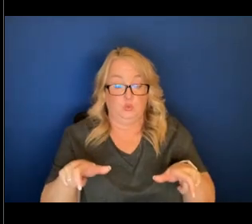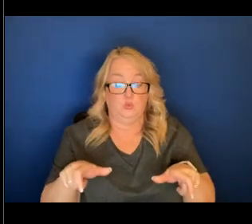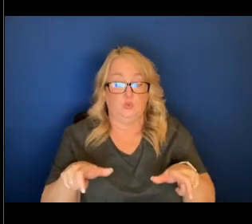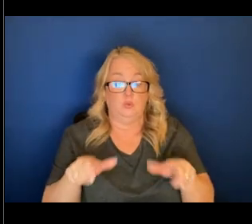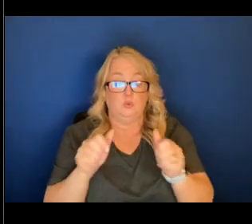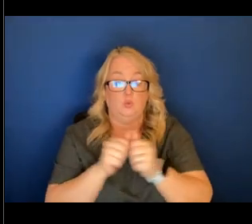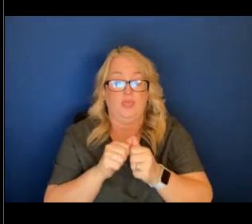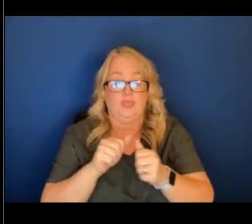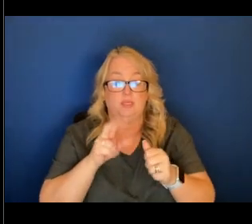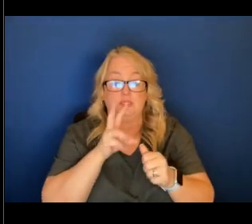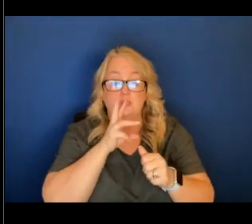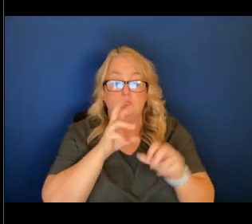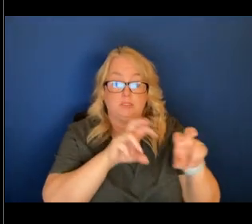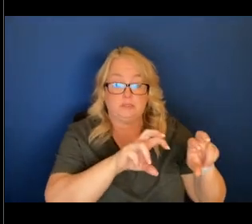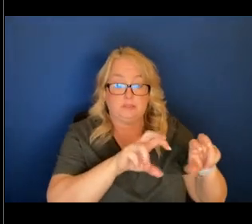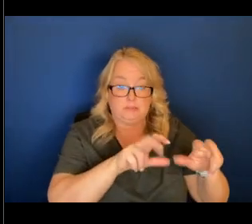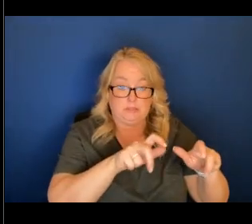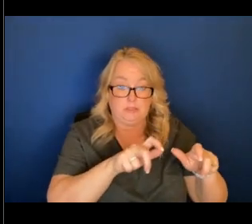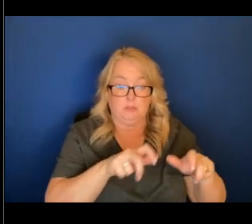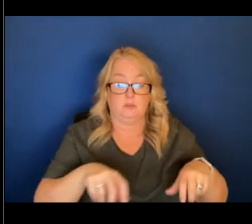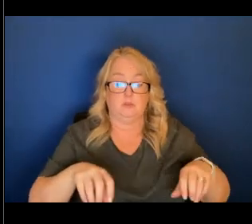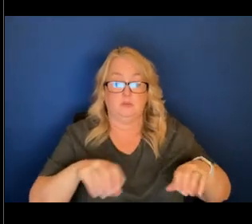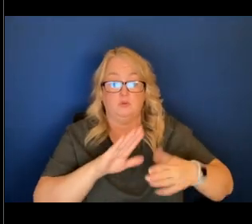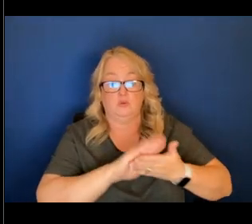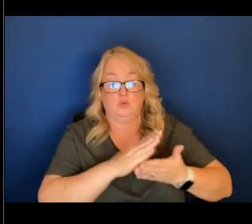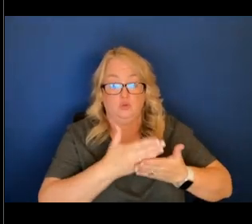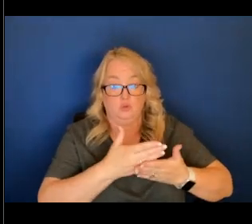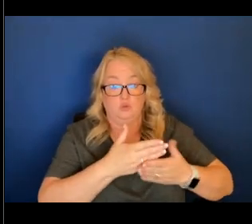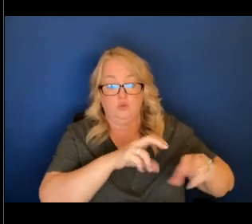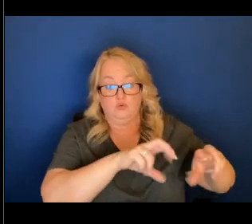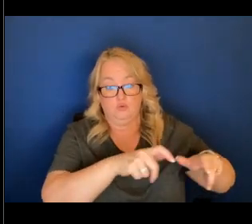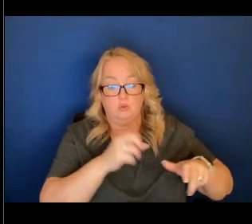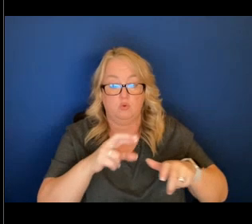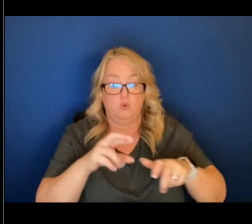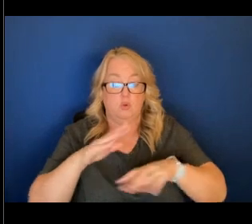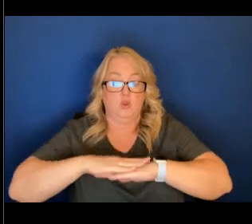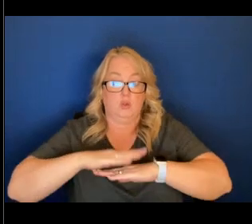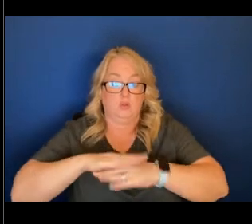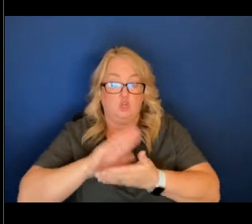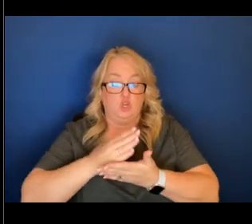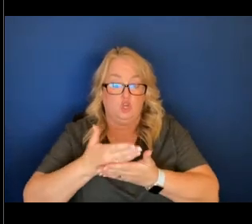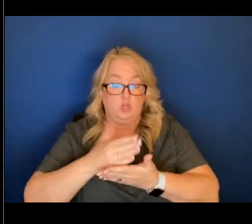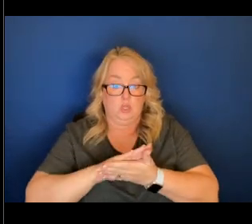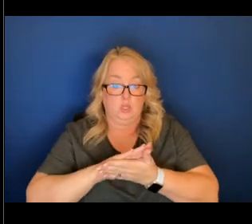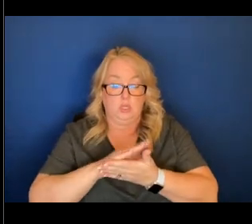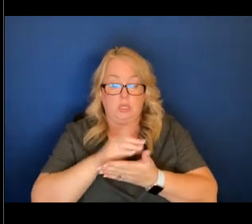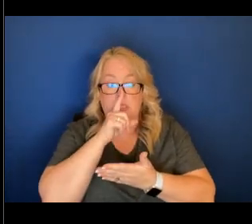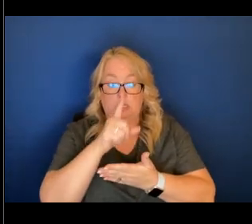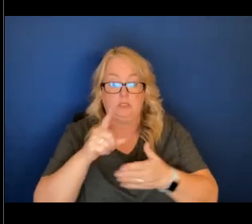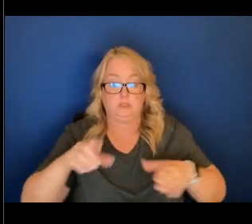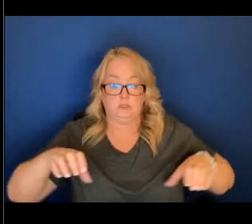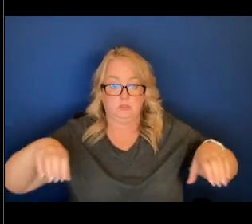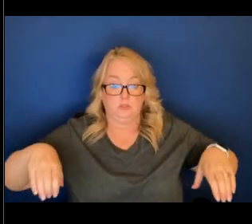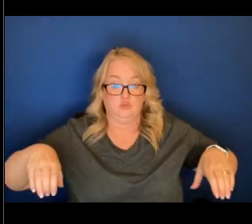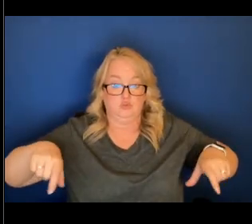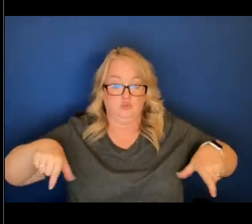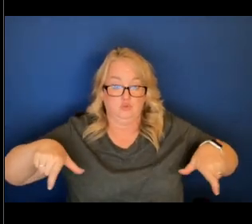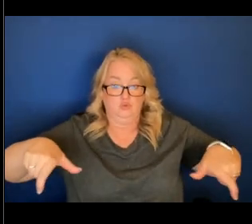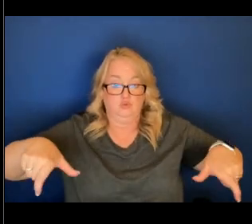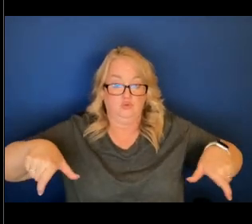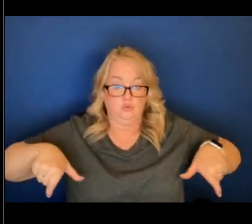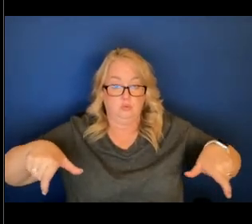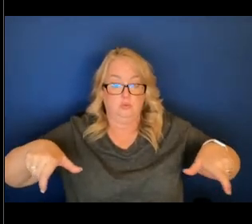sink, range, or cooktop is located at the base of the U, there must